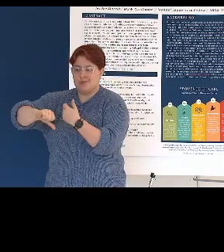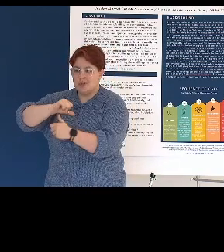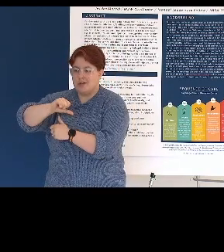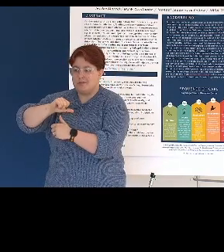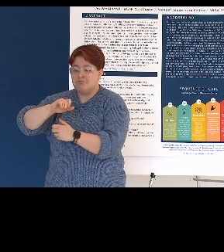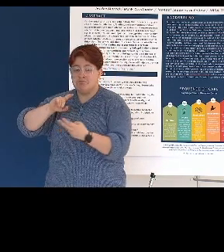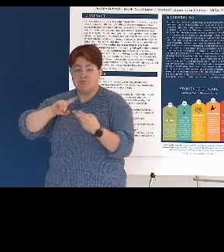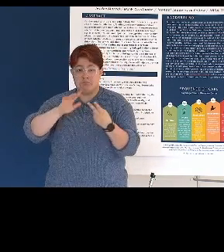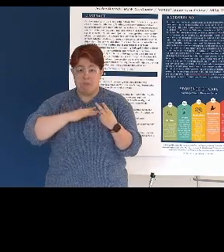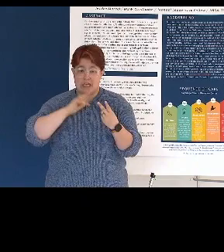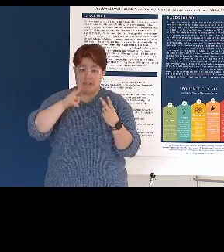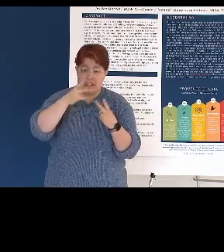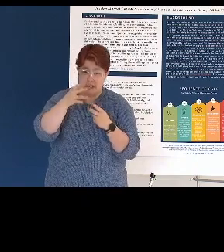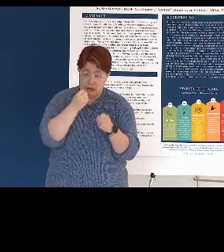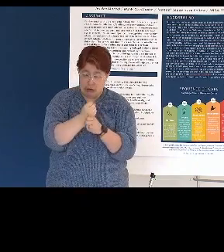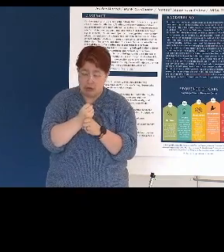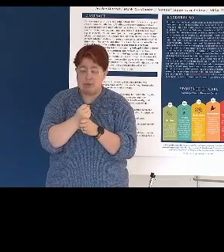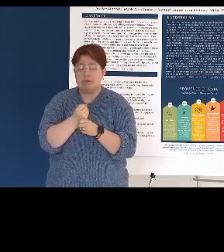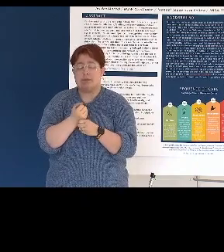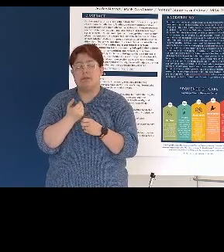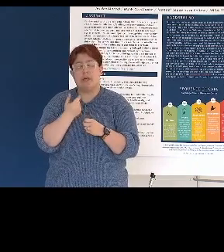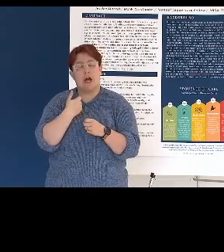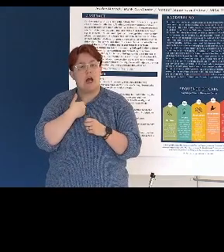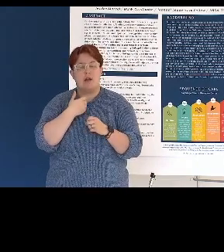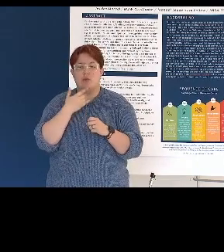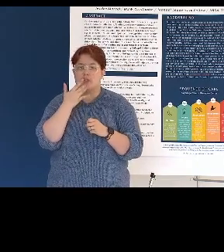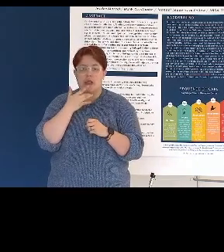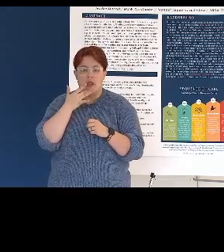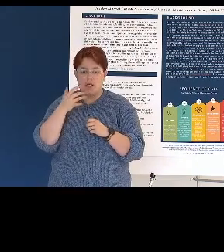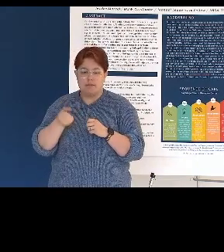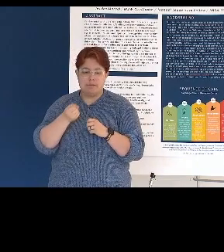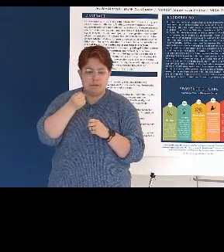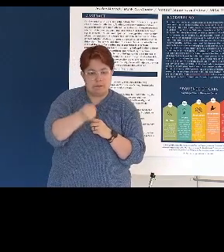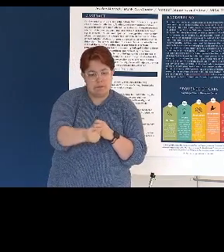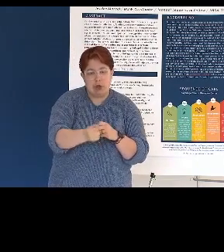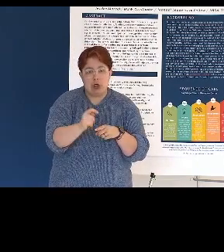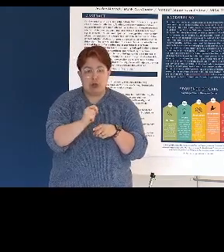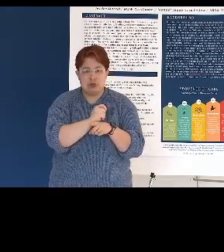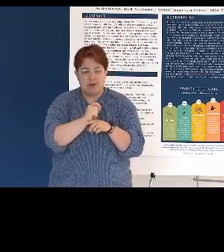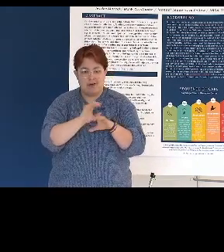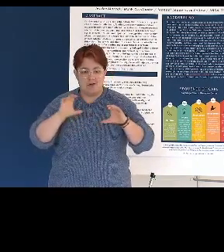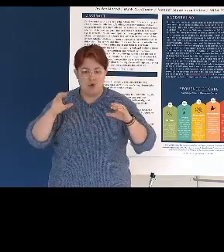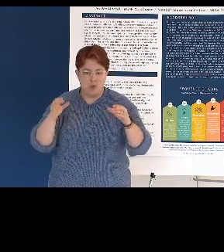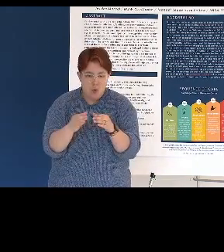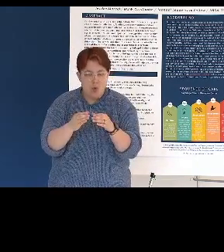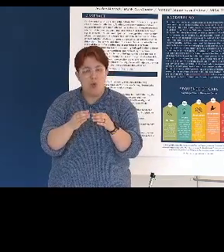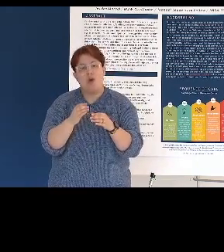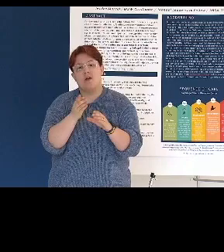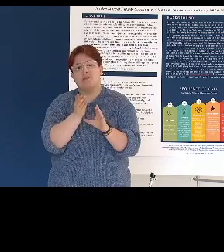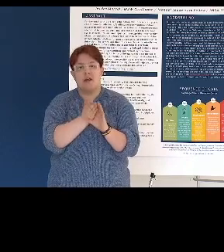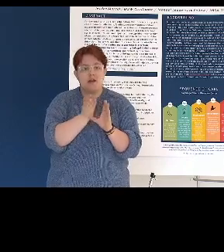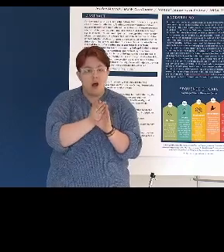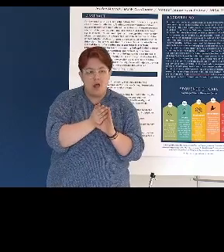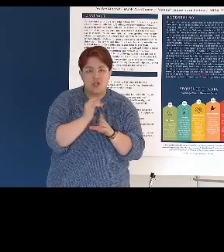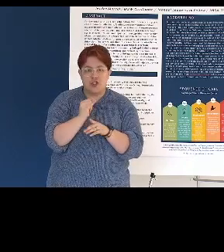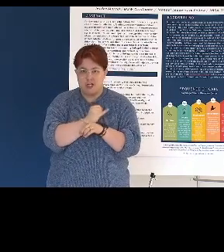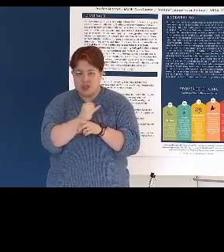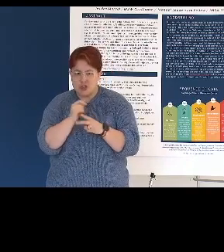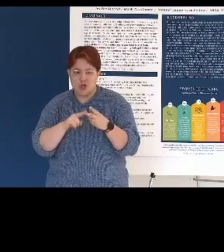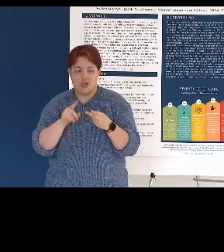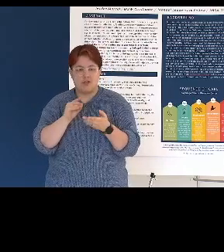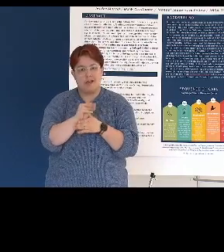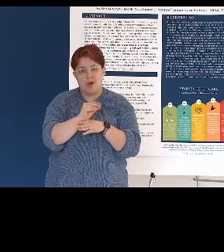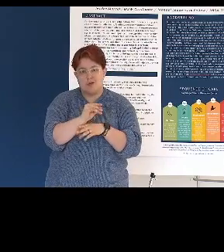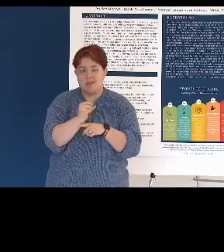second year, I had the great fortune to be a part of a training cohort of psychology interns, counseling interns, other social